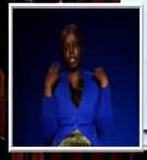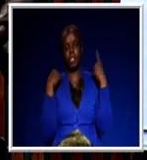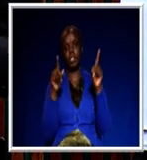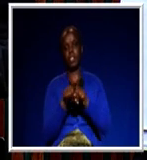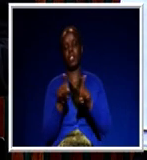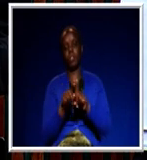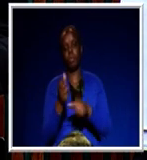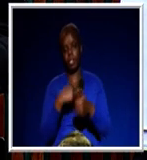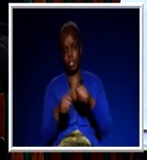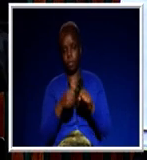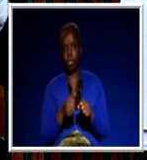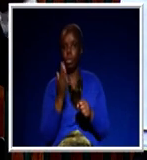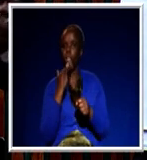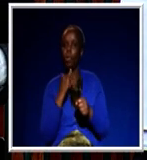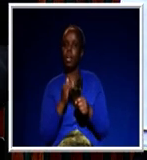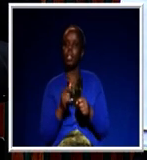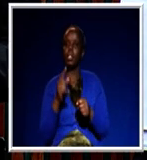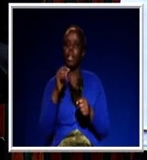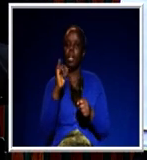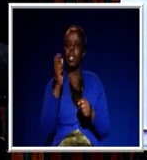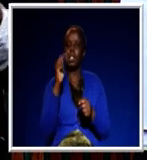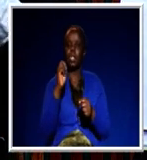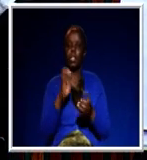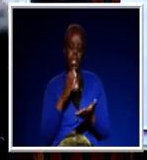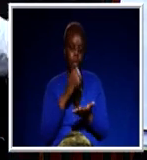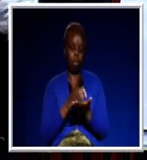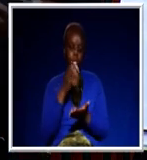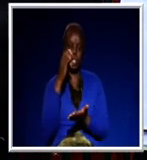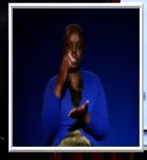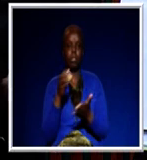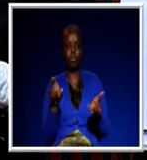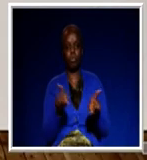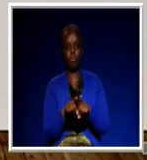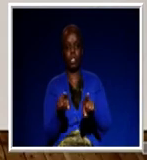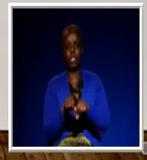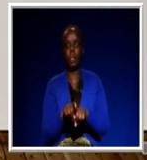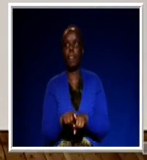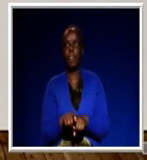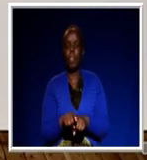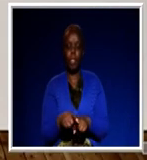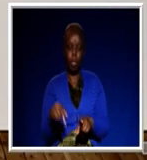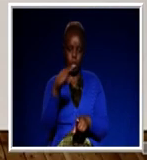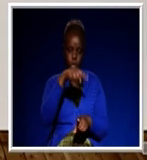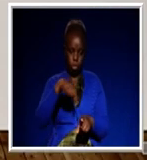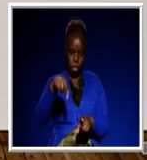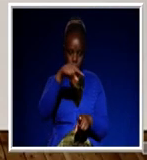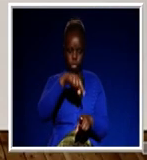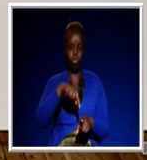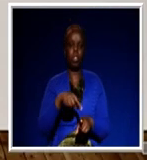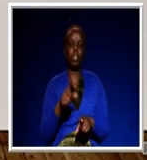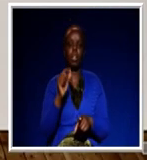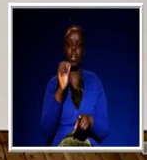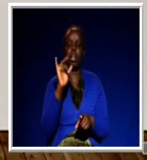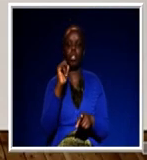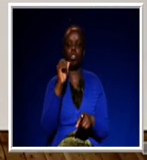What you need is a tin of a uniform cross-section or a toy car,